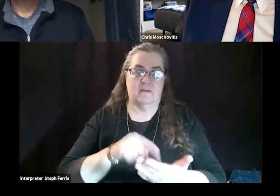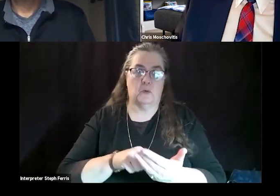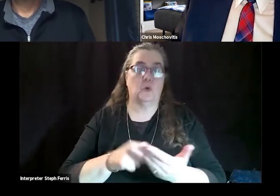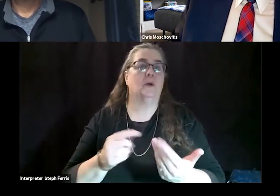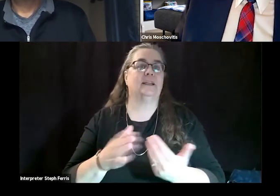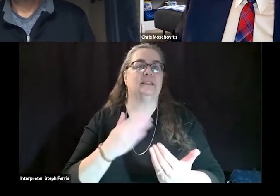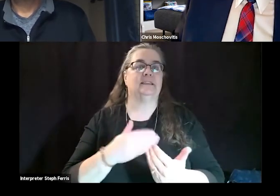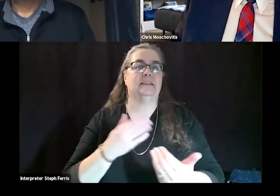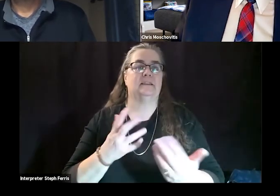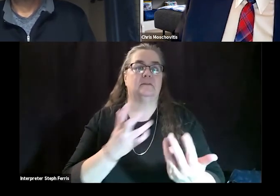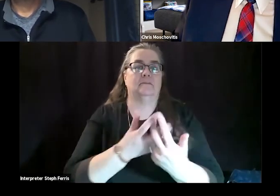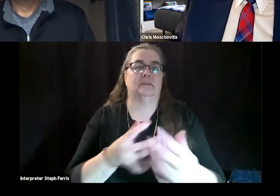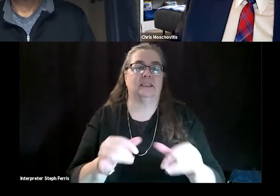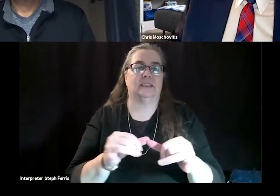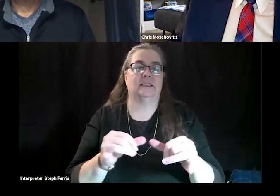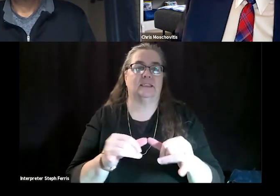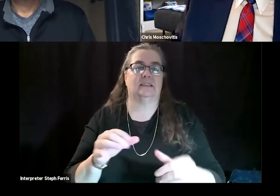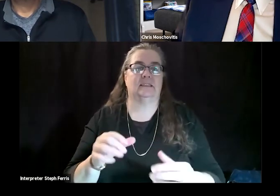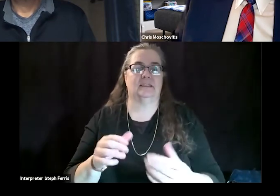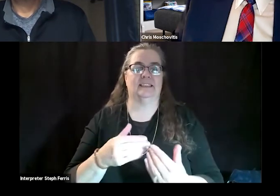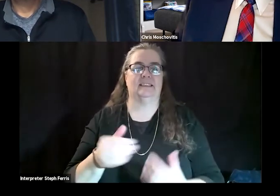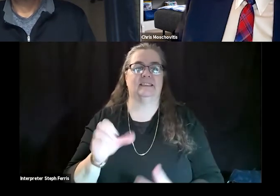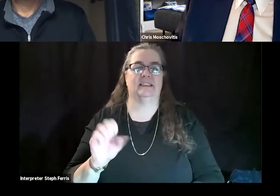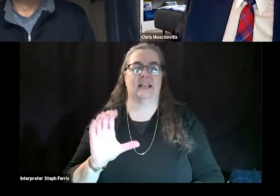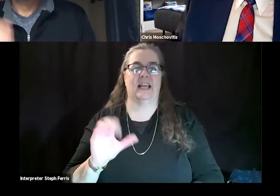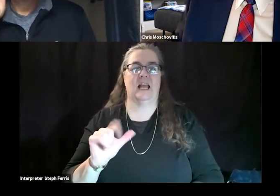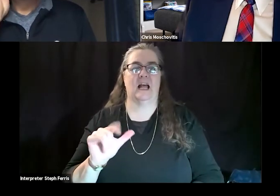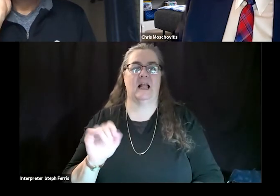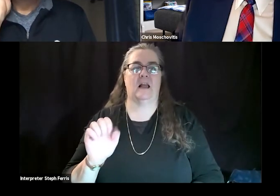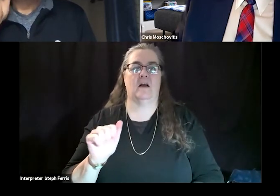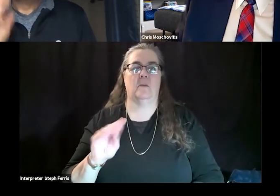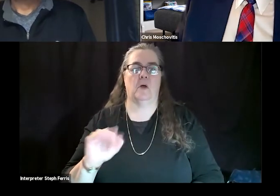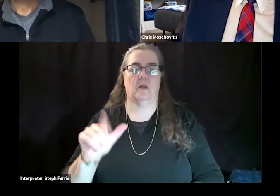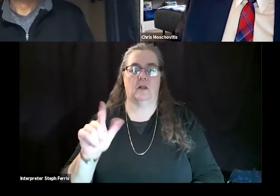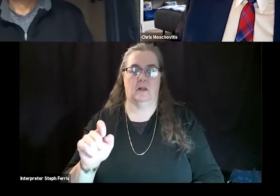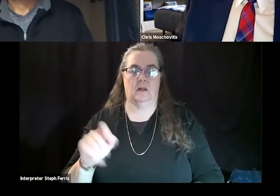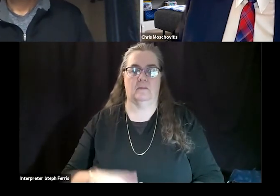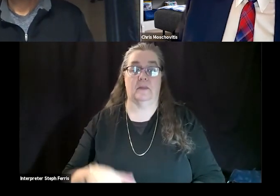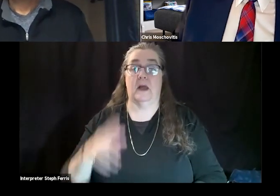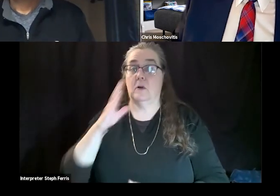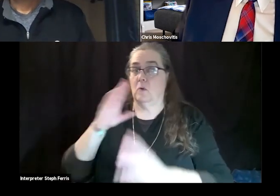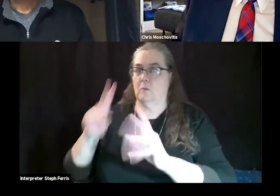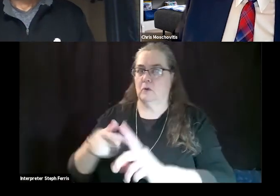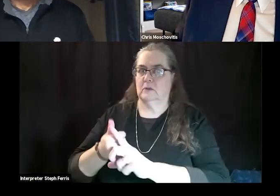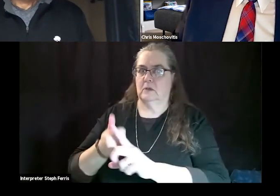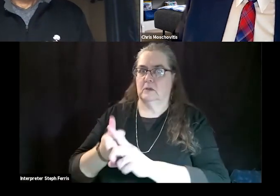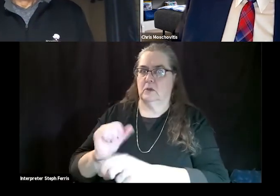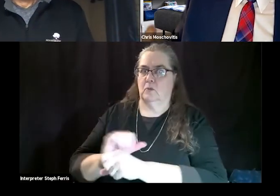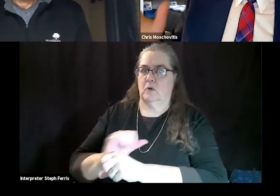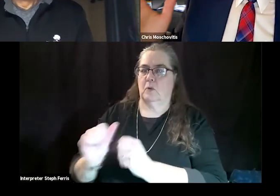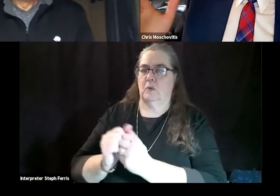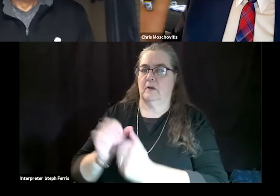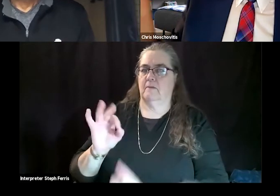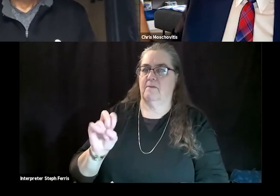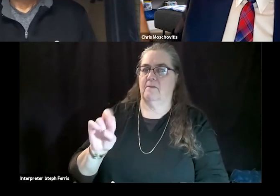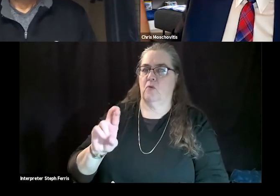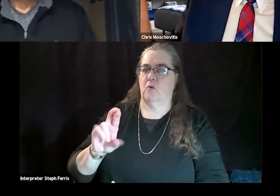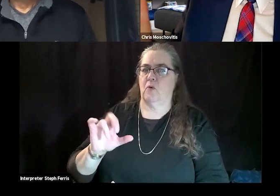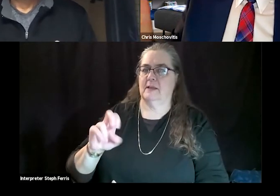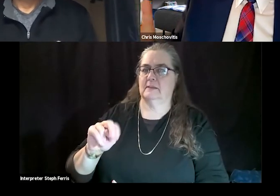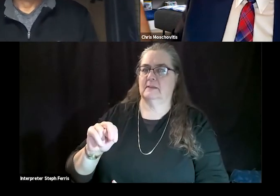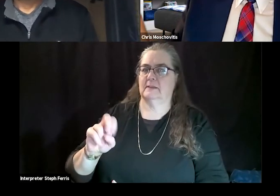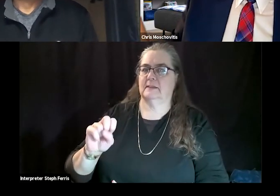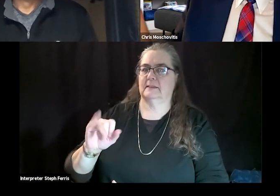know a cybersecurity professional that does incident response work and forensic work. So he will take a hard